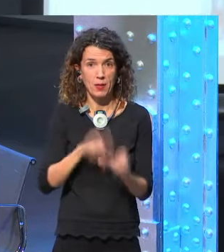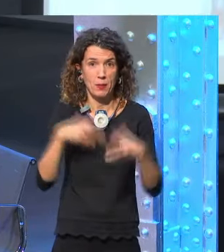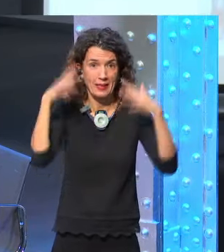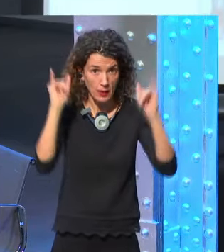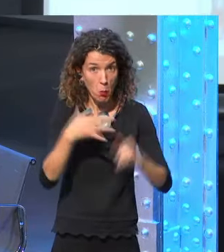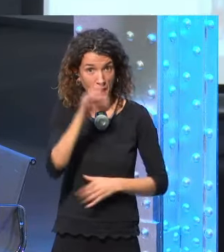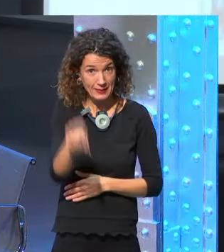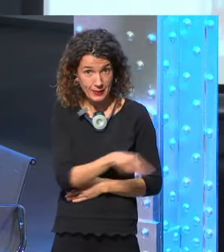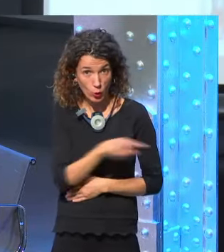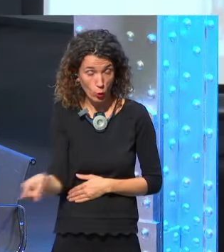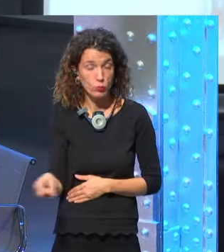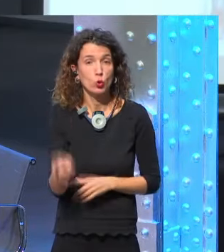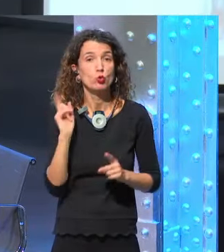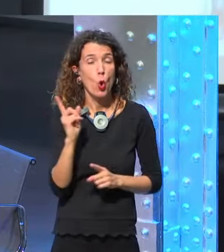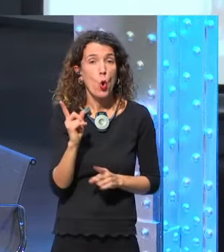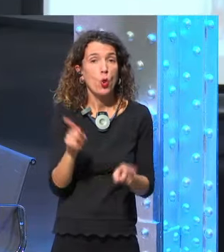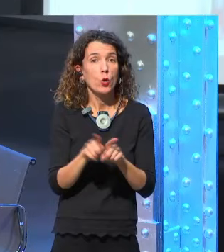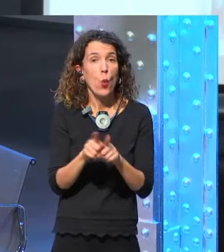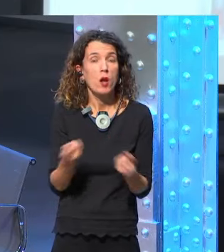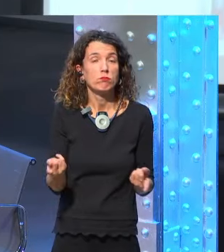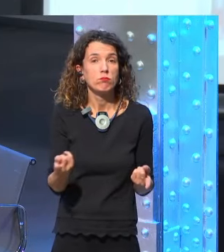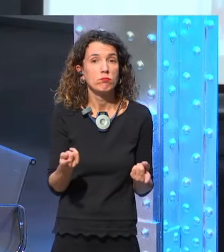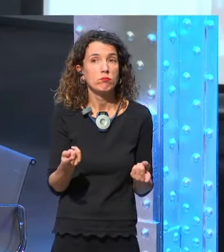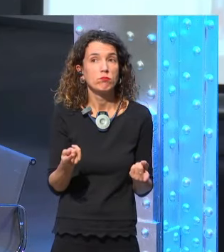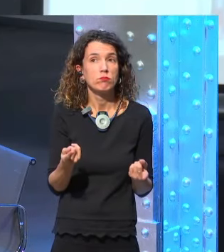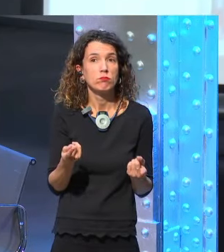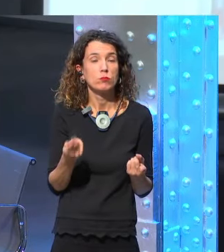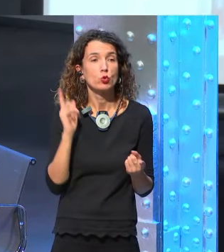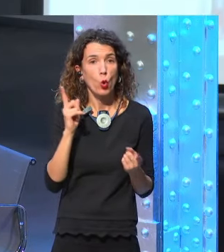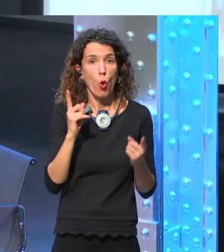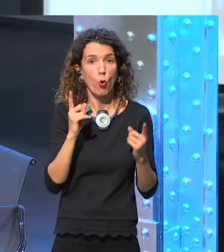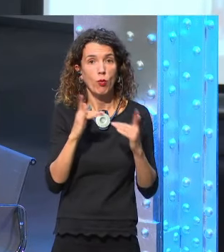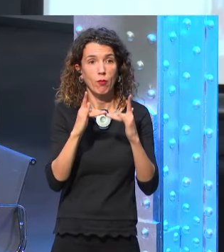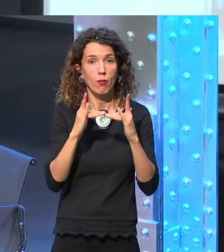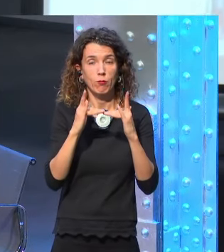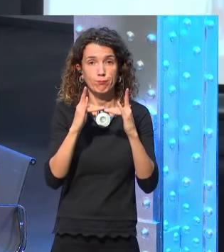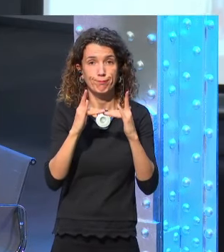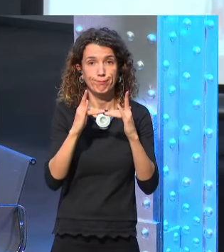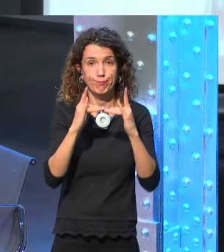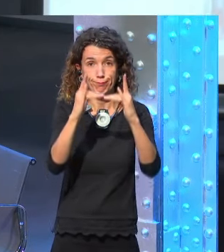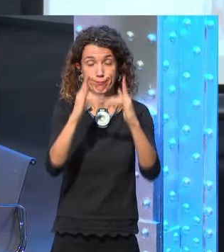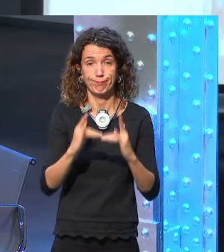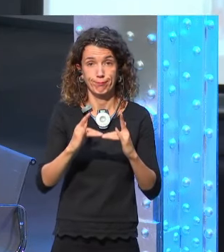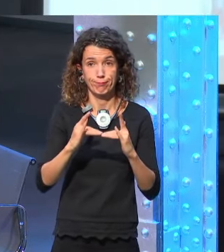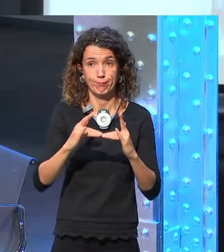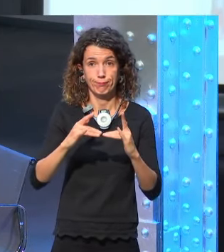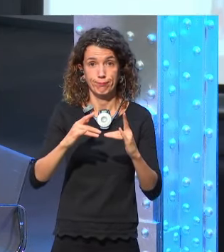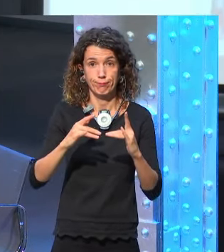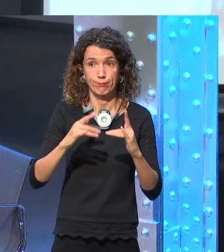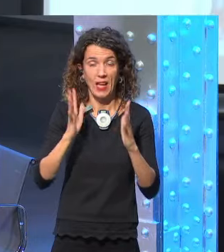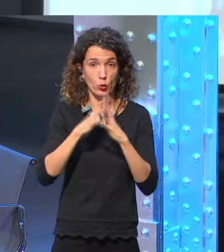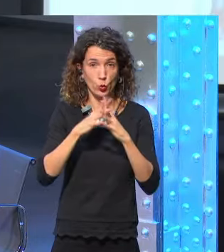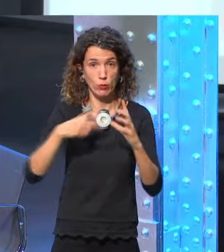just winding around with these basic flying vehicles. Maybe one indication for